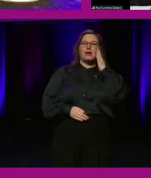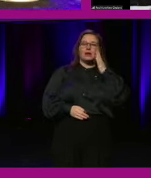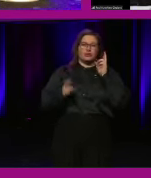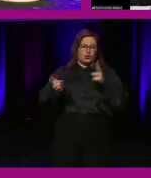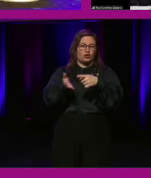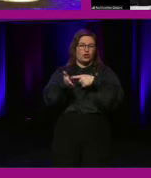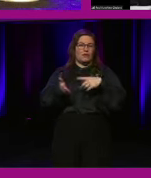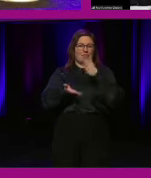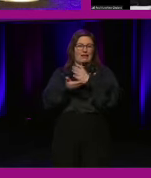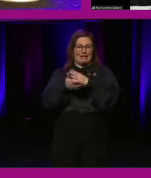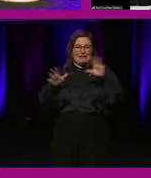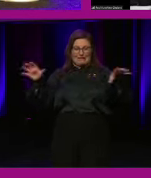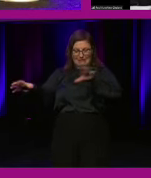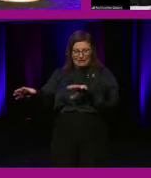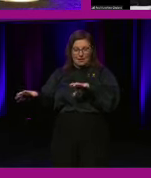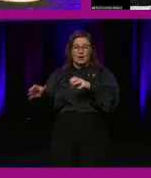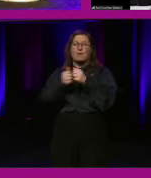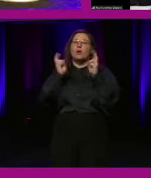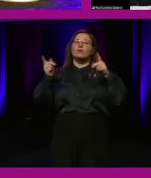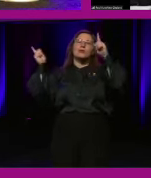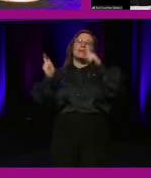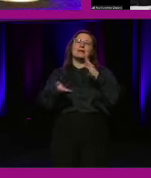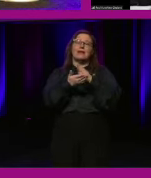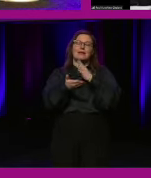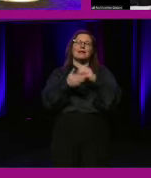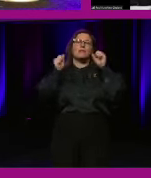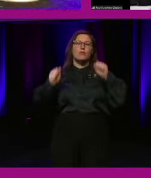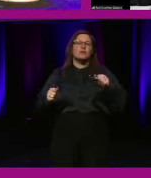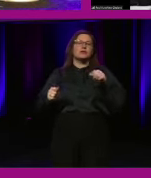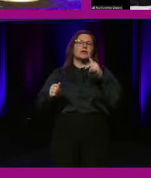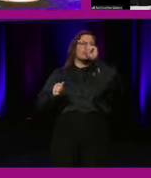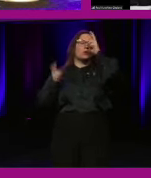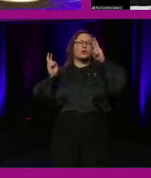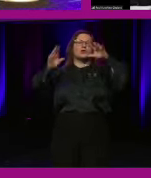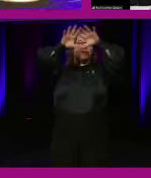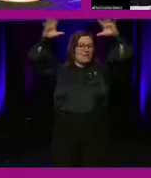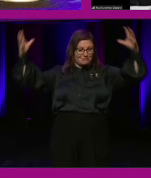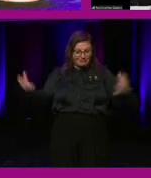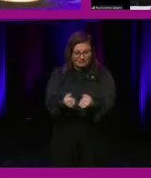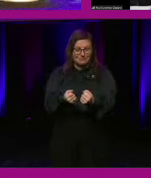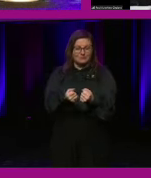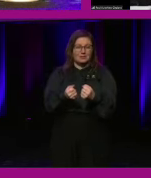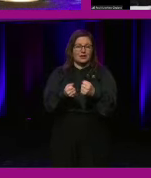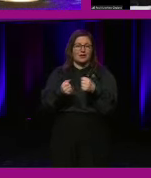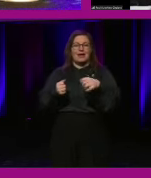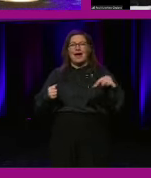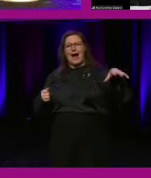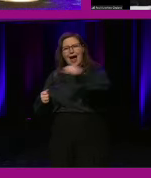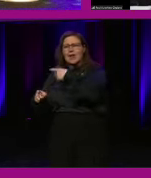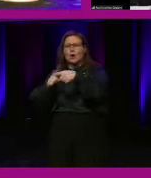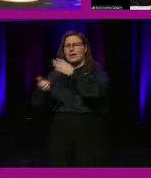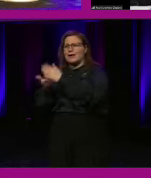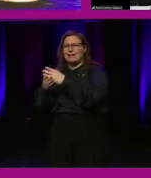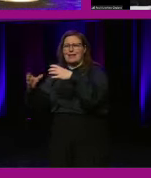But in addition, human rights have to be understood in this holistic way as civil and political rights, workers' rights, social